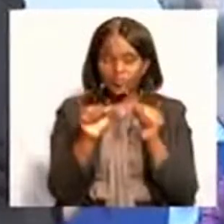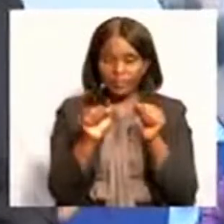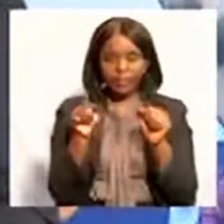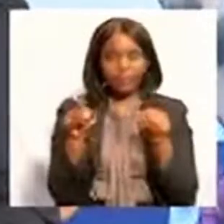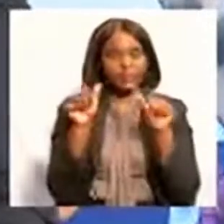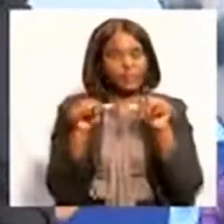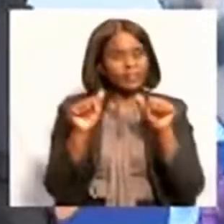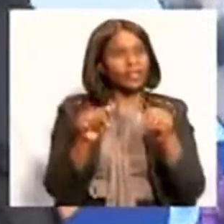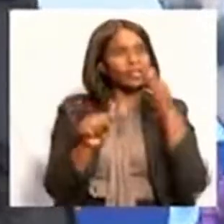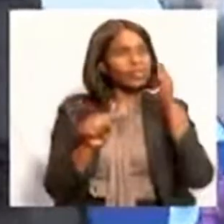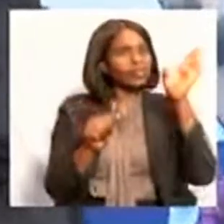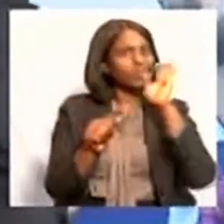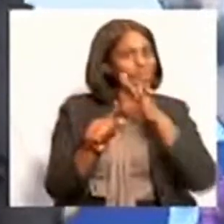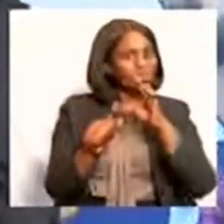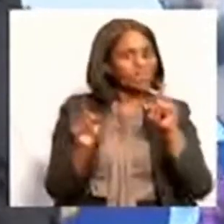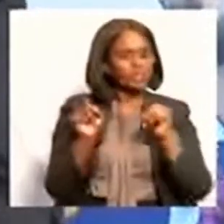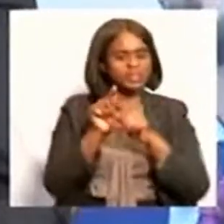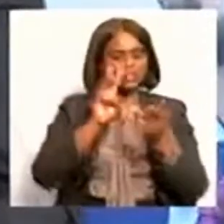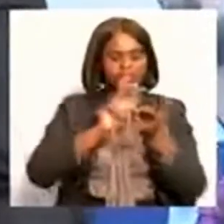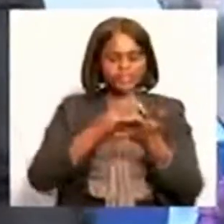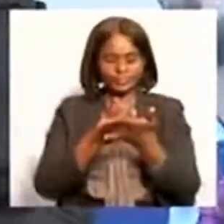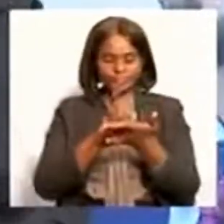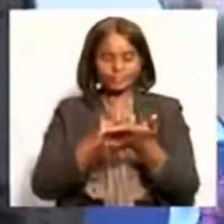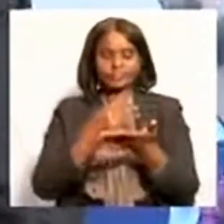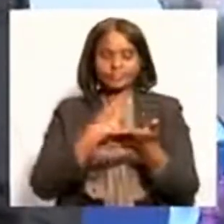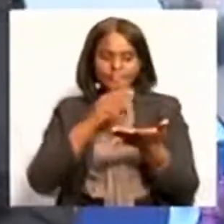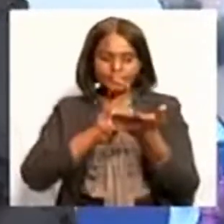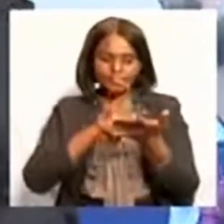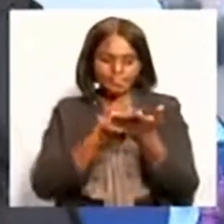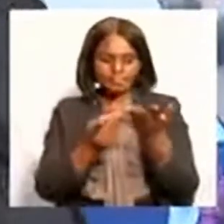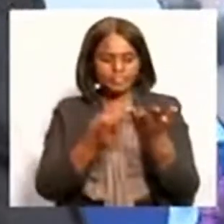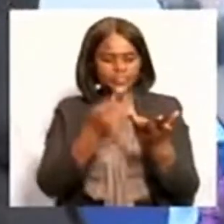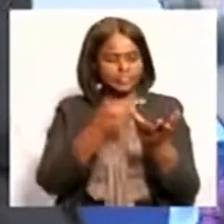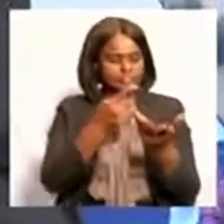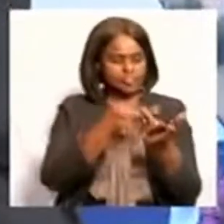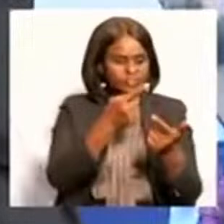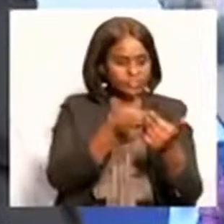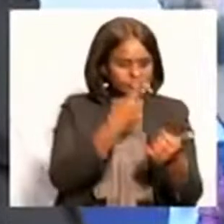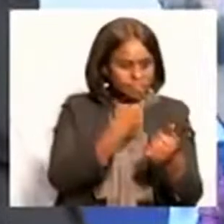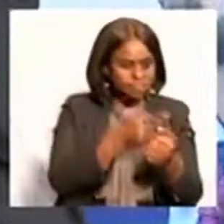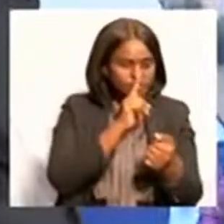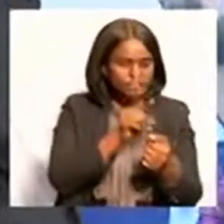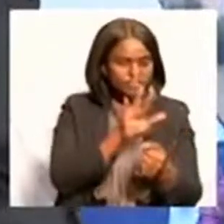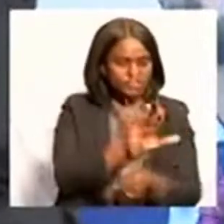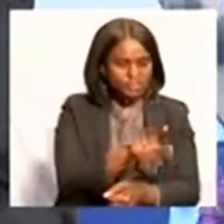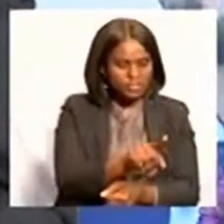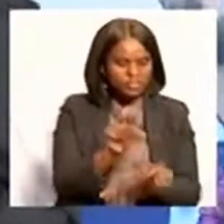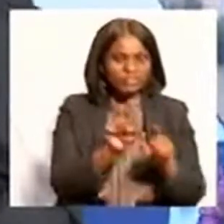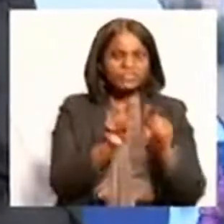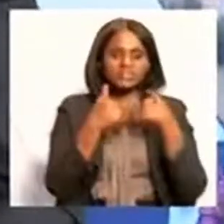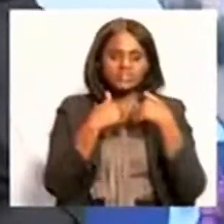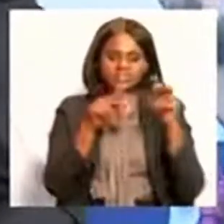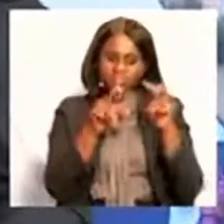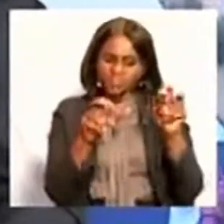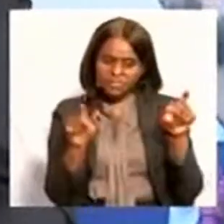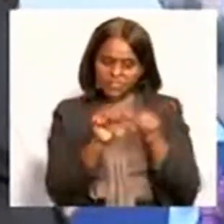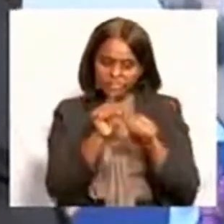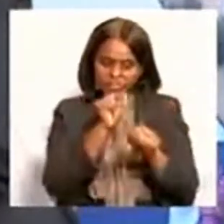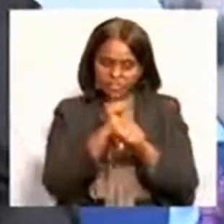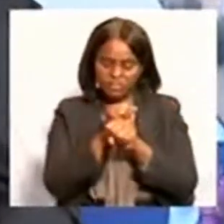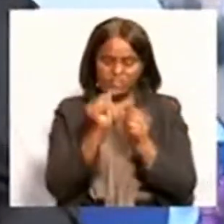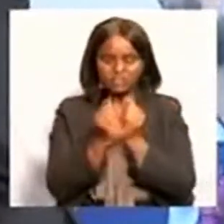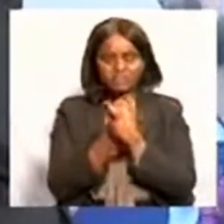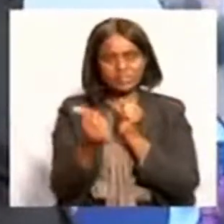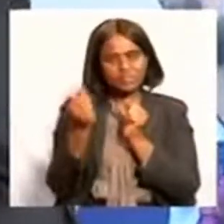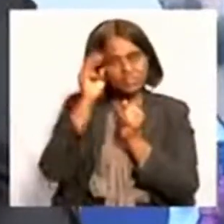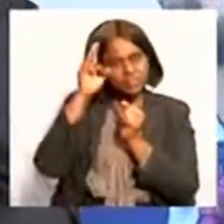auditors have been there as witnesses. They have witnessed, counted that maize, that does it exist. They have checked and worked with other